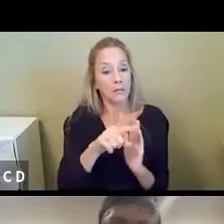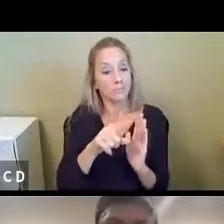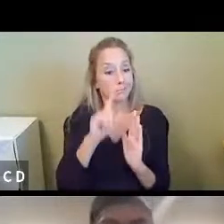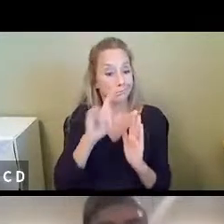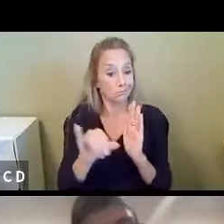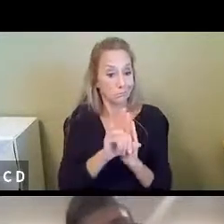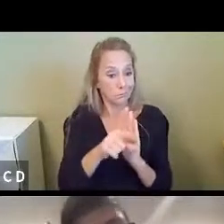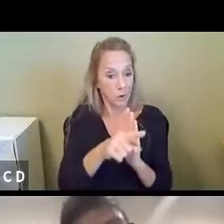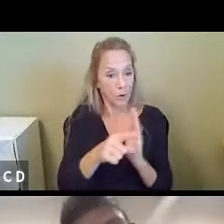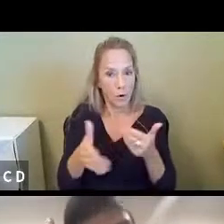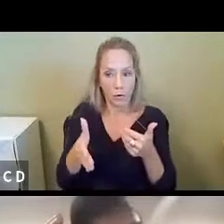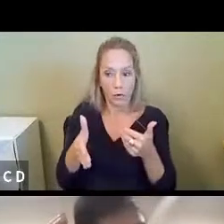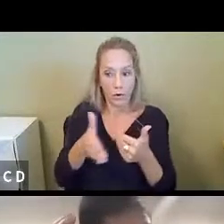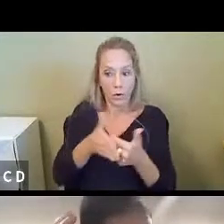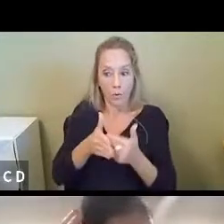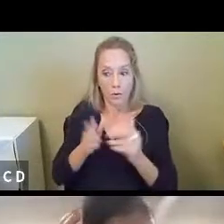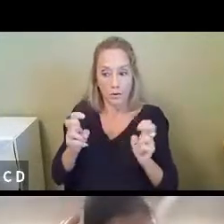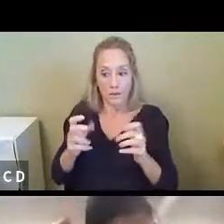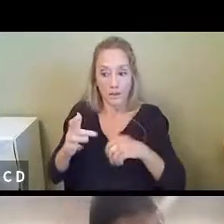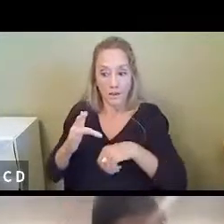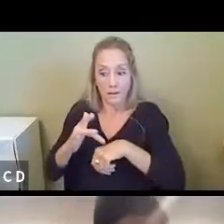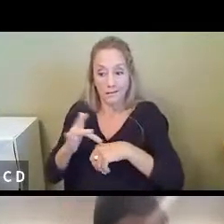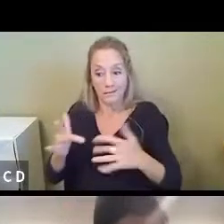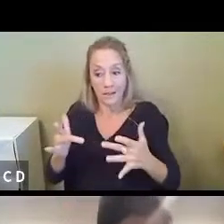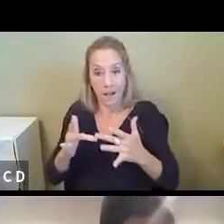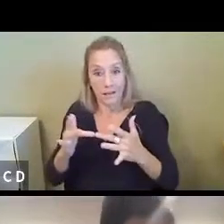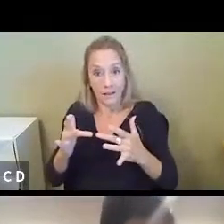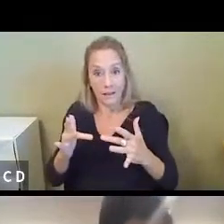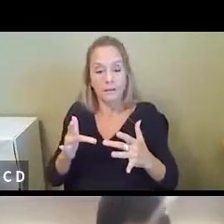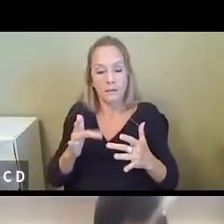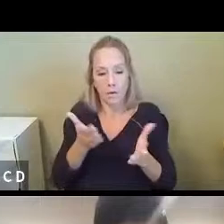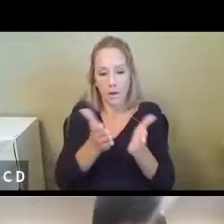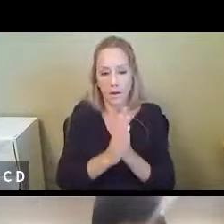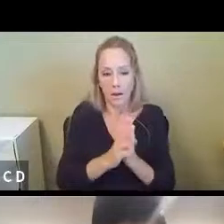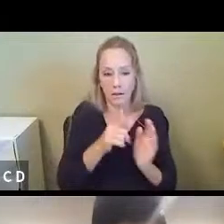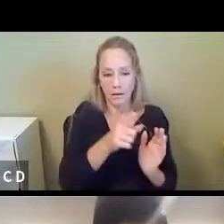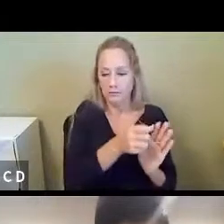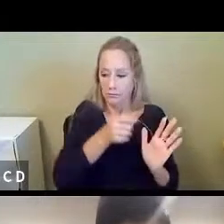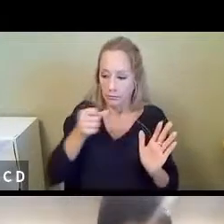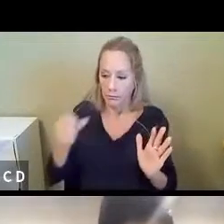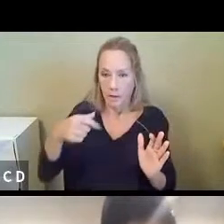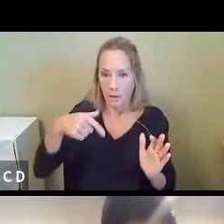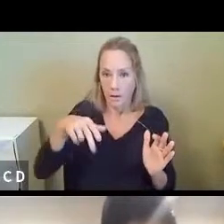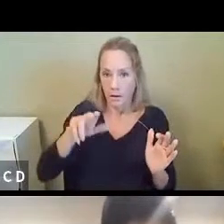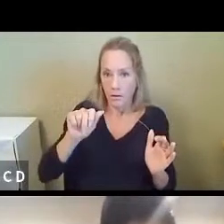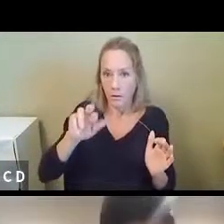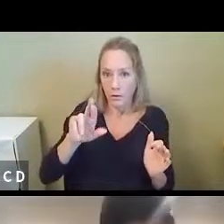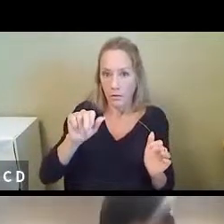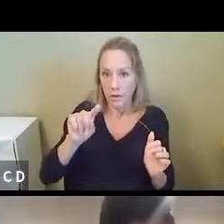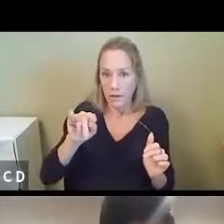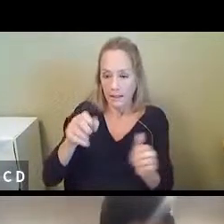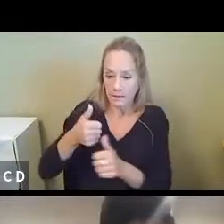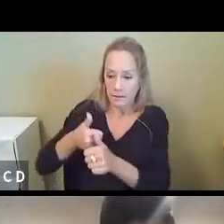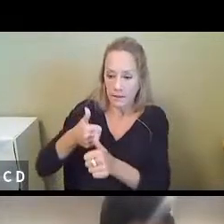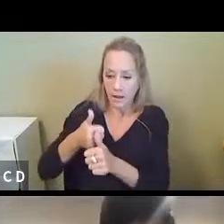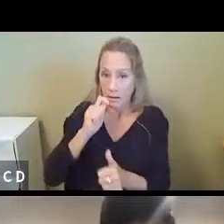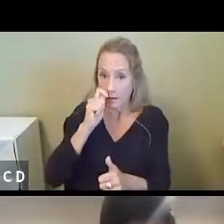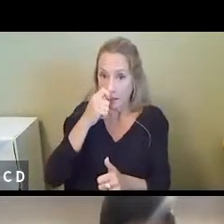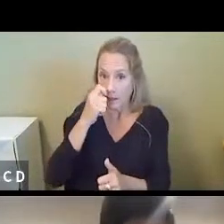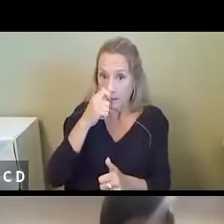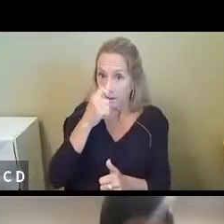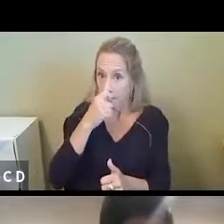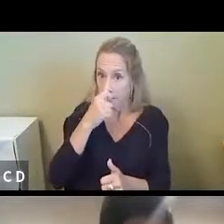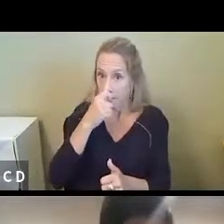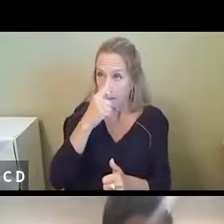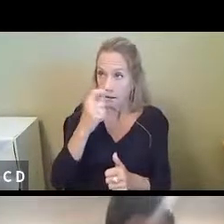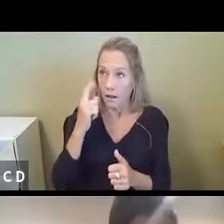have been asked to quarantine. They will themselves do a nasal swab themselves on days,